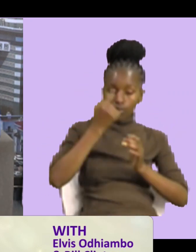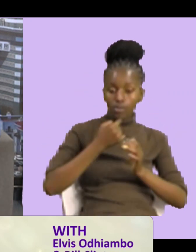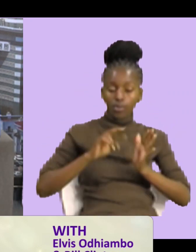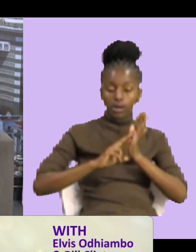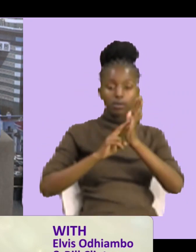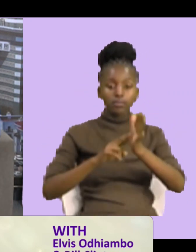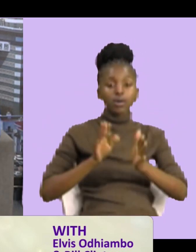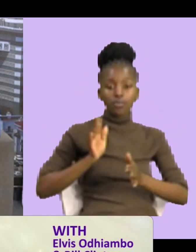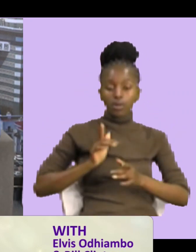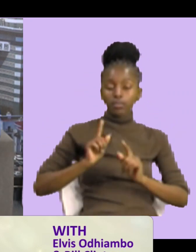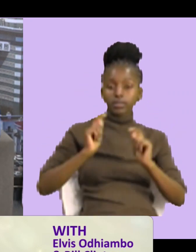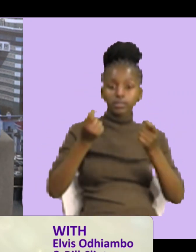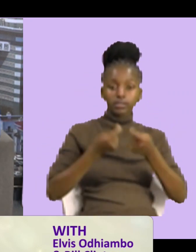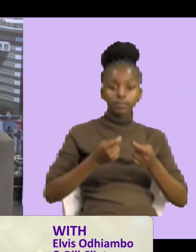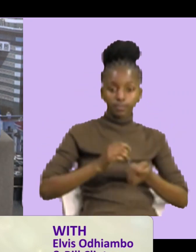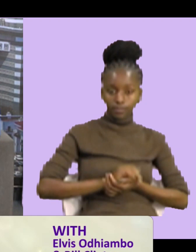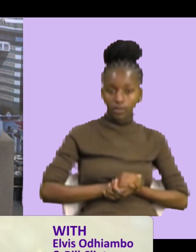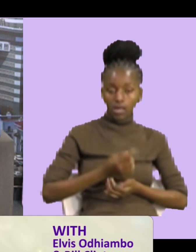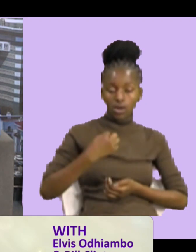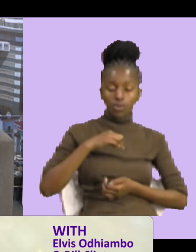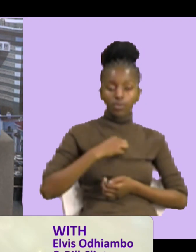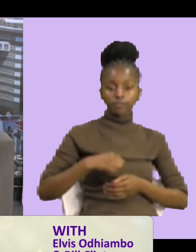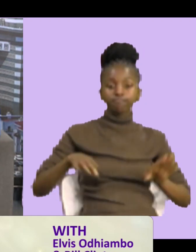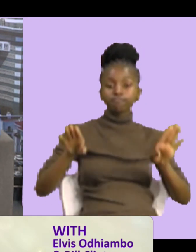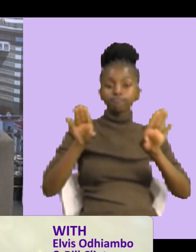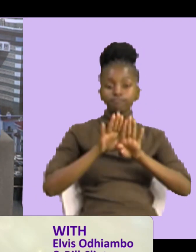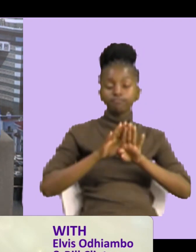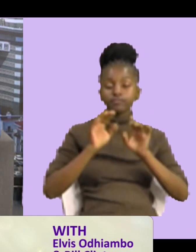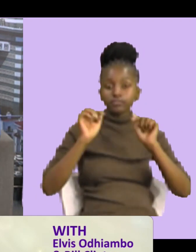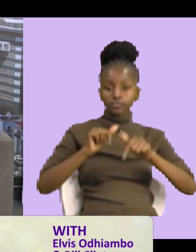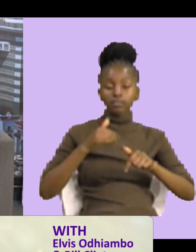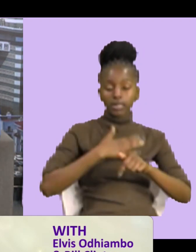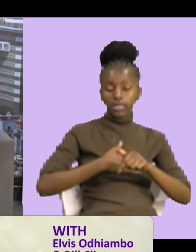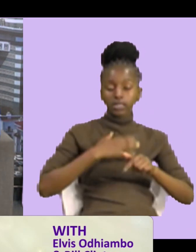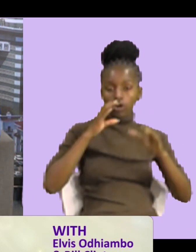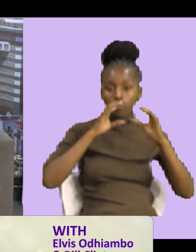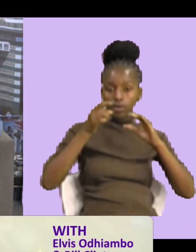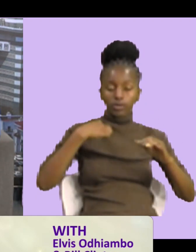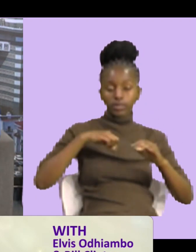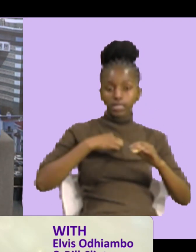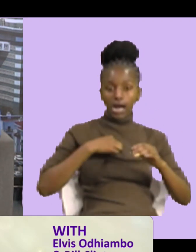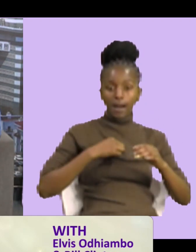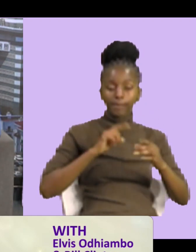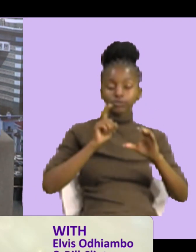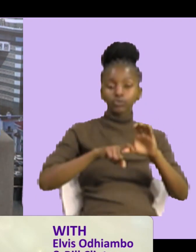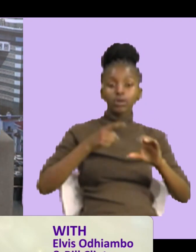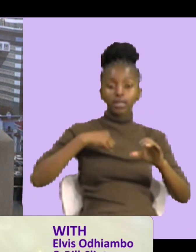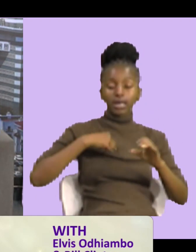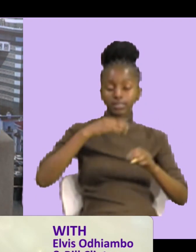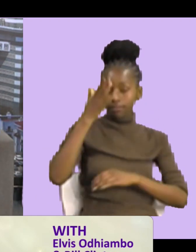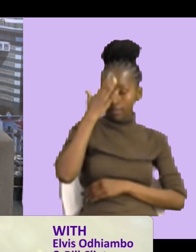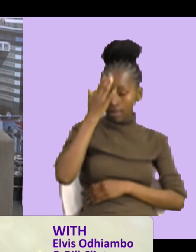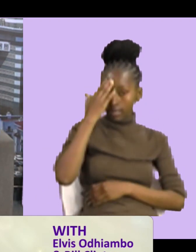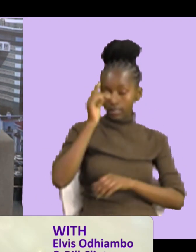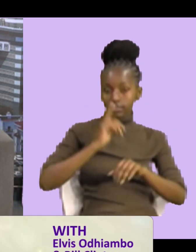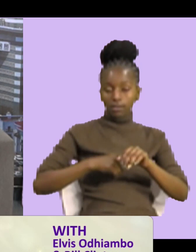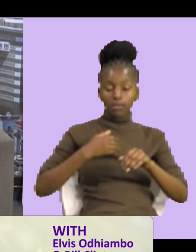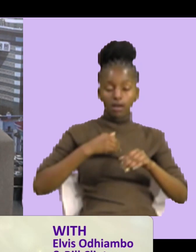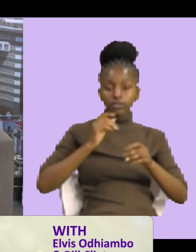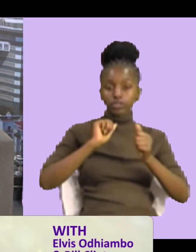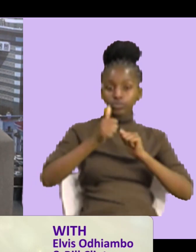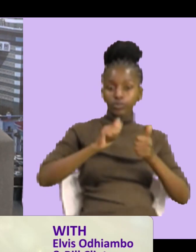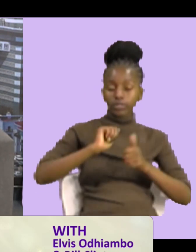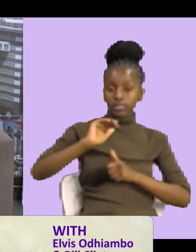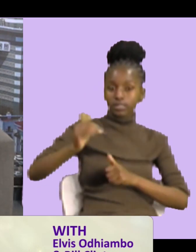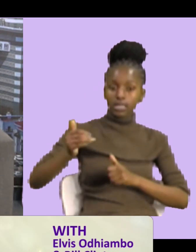women category? But then again, we've come to the end of the program. Remember to catch up with us on Monday. Ndani ya Sports City Extra, you'll be with me,